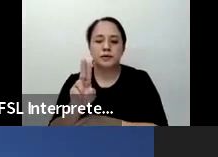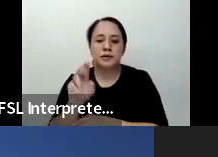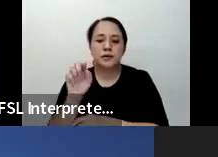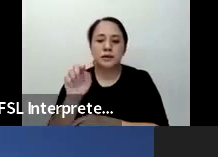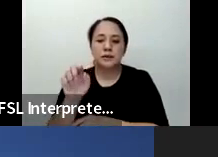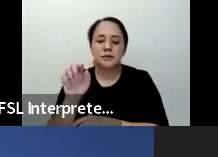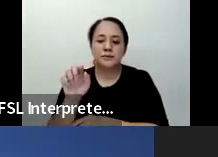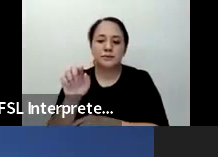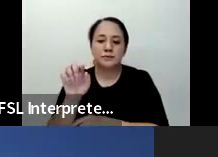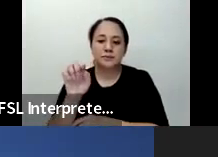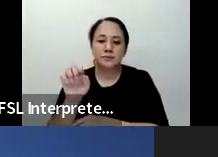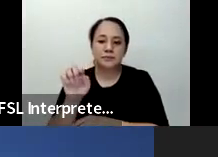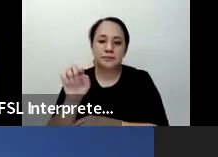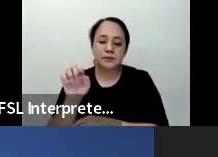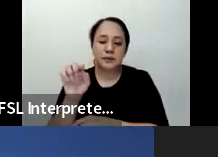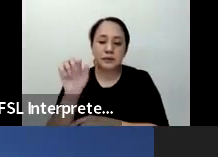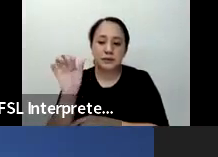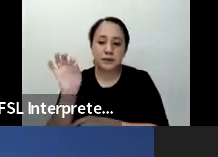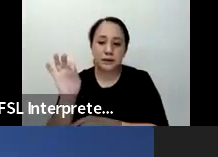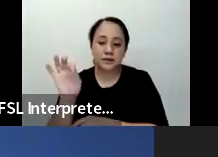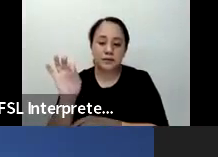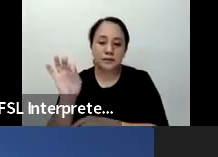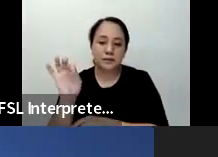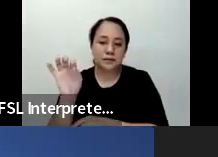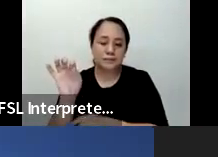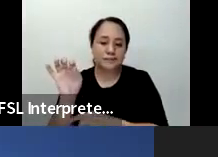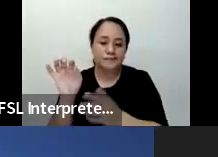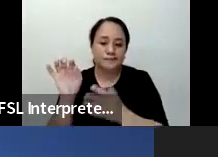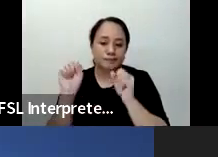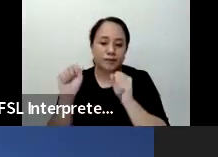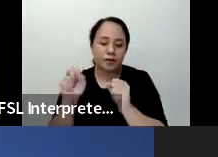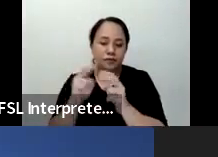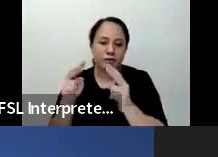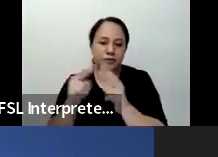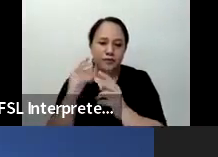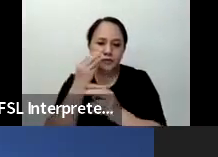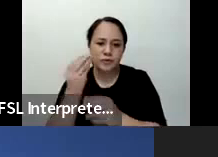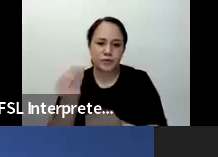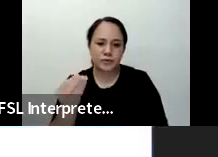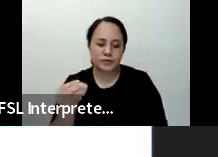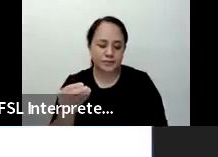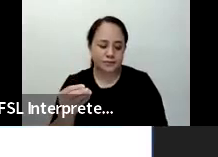the registered births under these categories are very few.